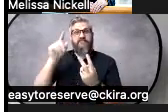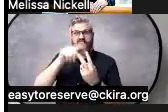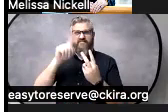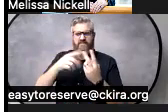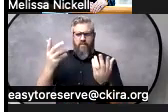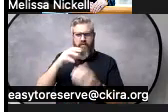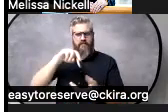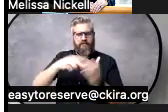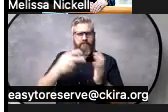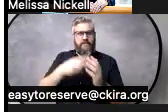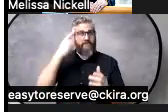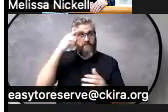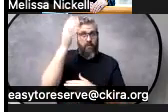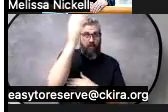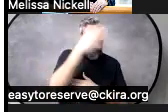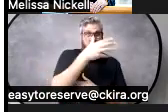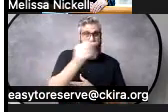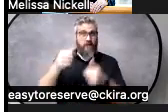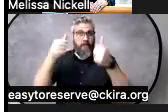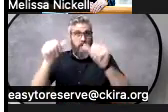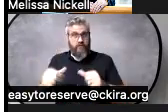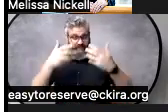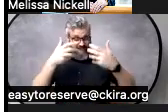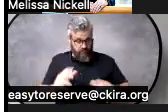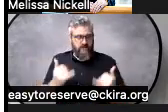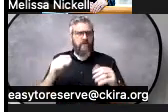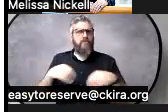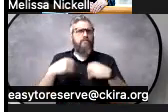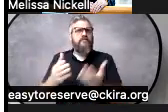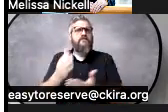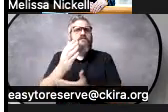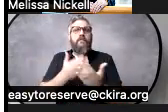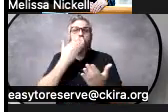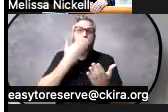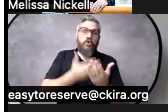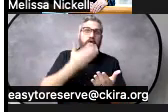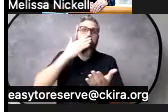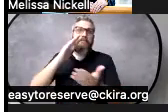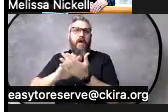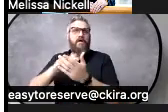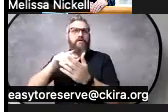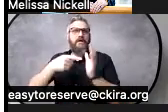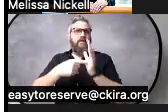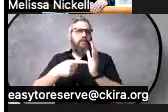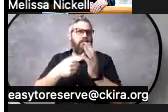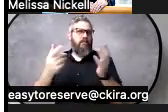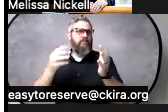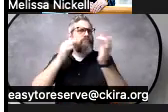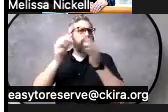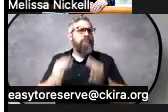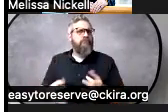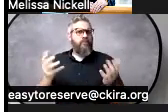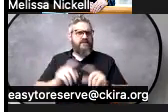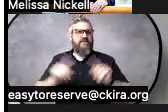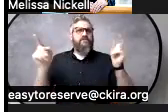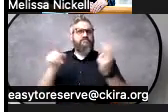elements of oral and poster presentations, I want to provide you all with some good and bad case point examples to describe the distinctions